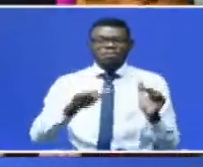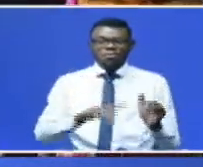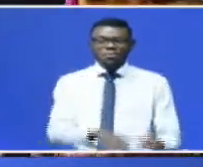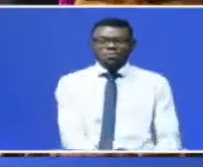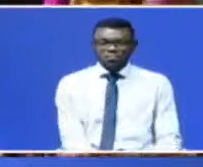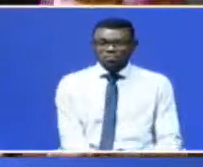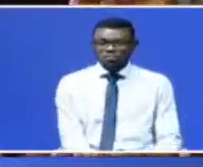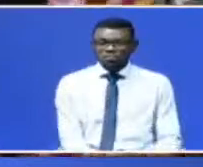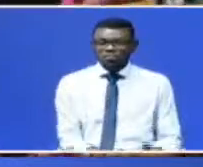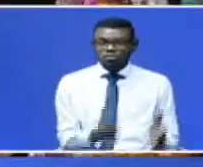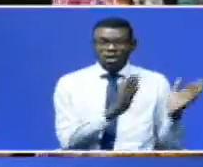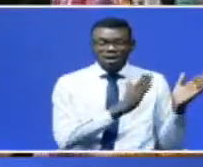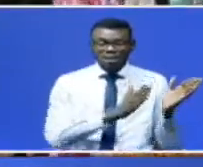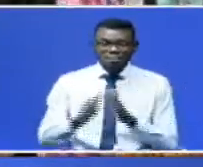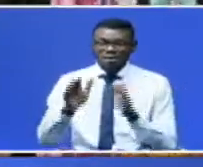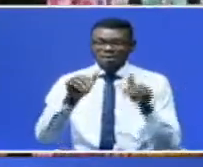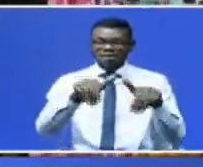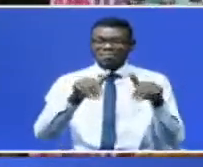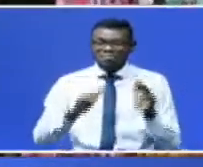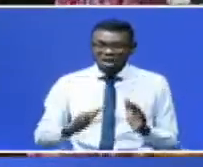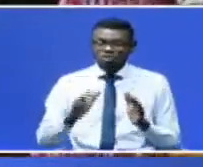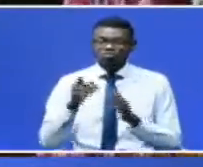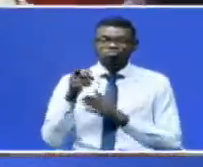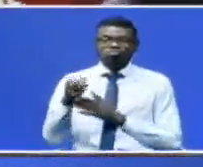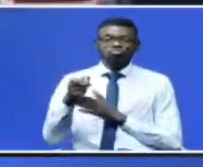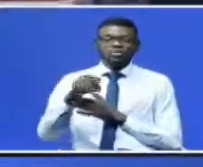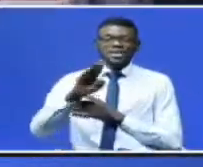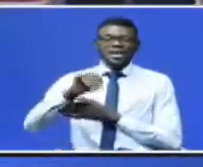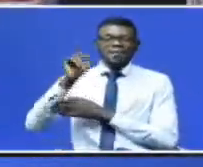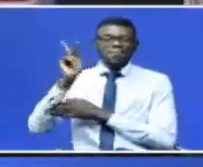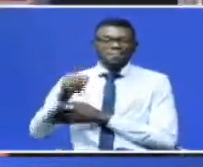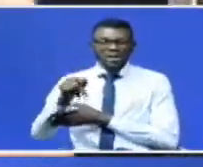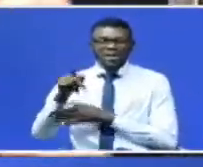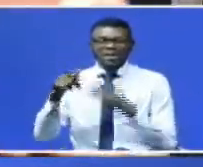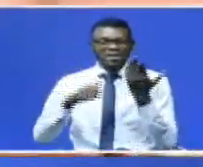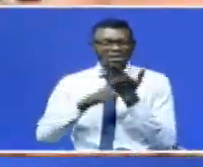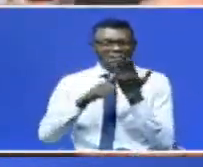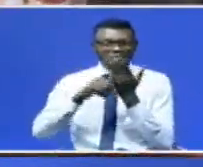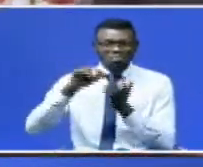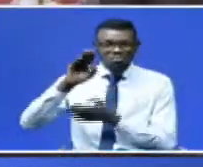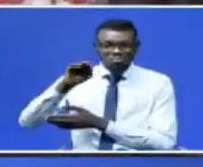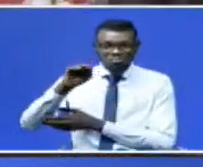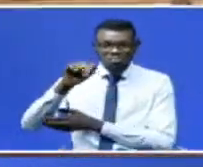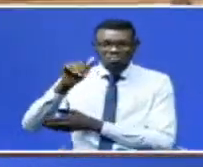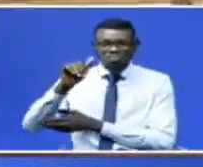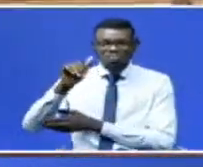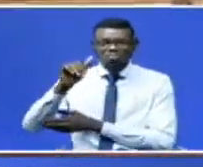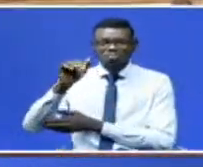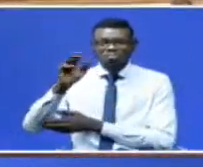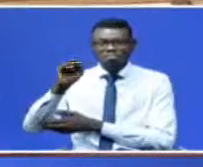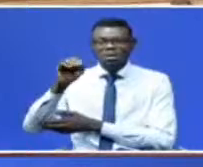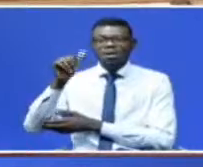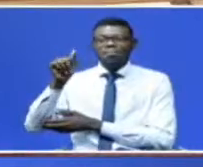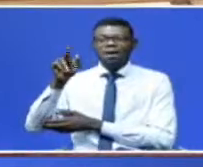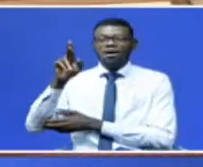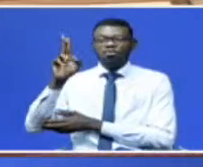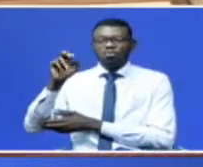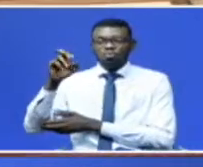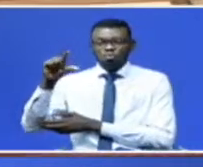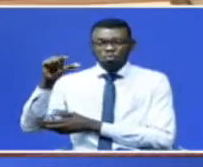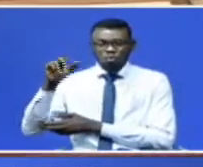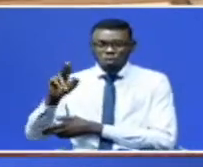Burial plans for the late Matungu legislator Justus Murunga Makoha have been jolted after